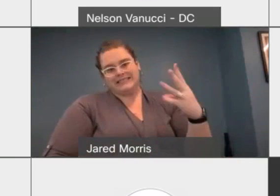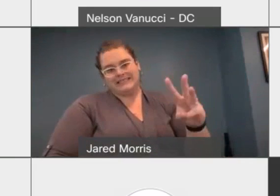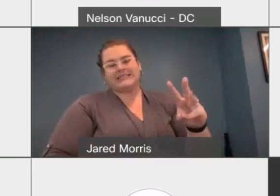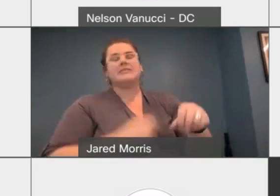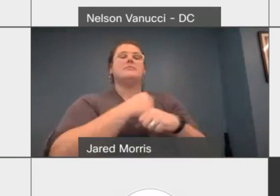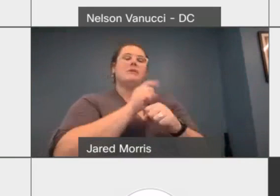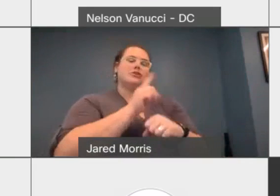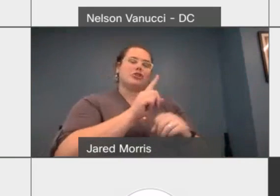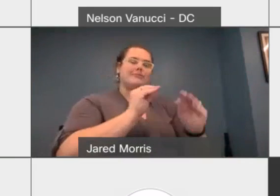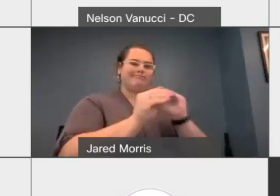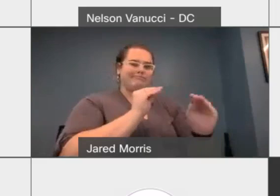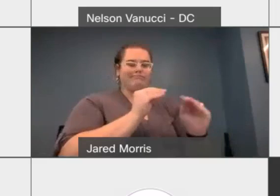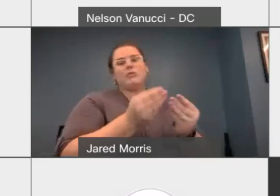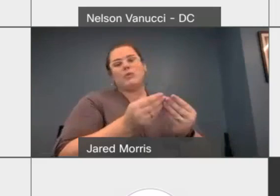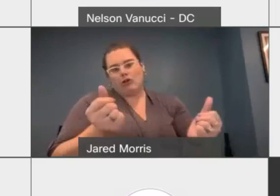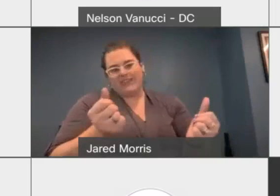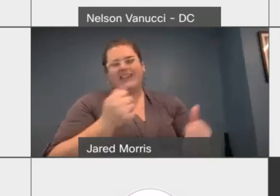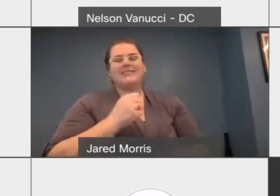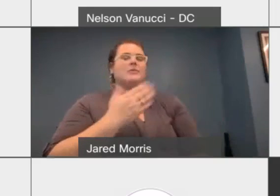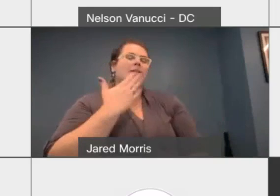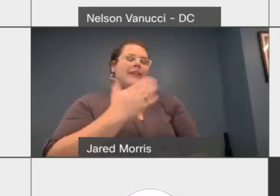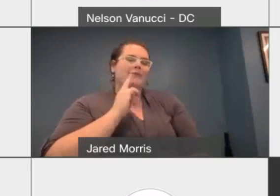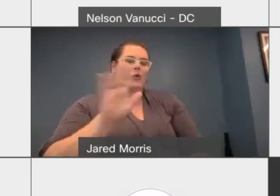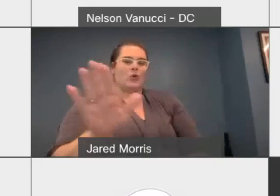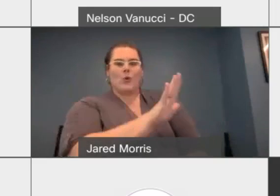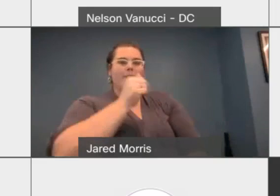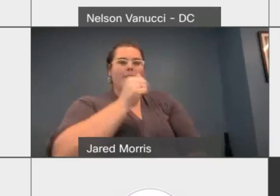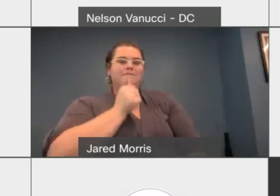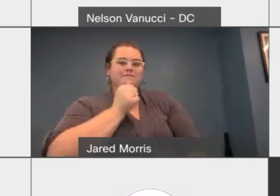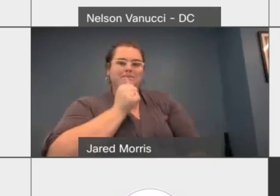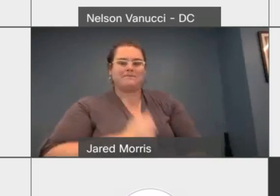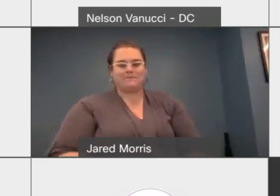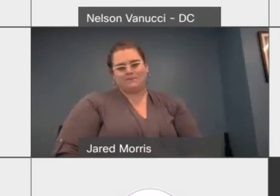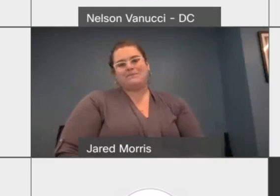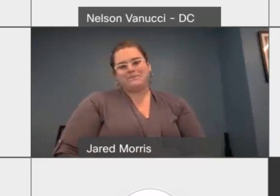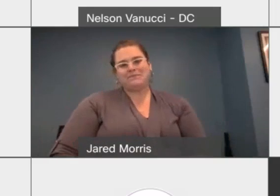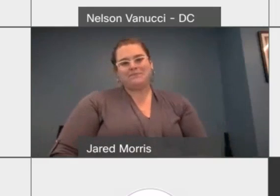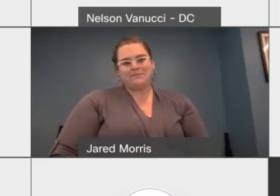confusion. We'll get that resolved. I do apologize. All right.